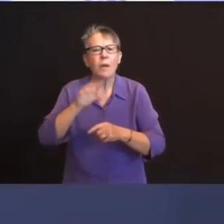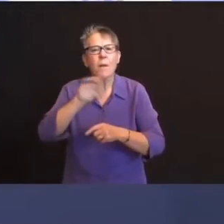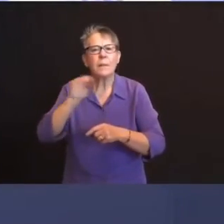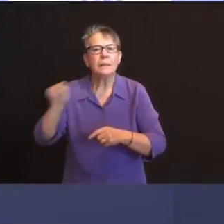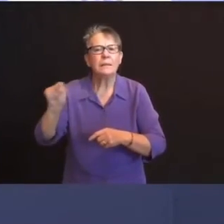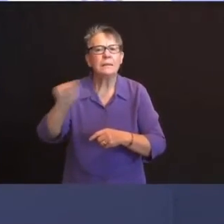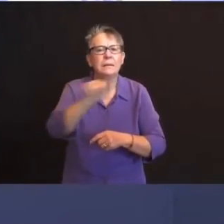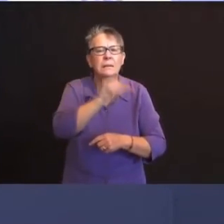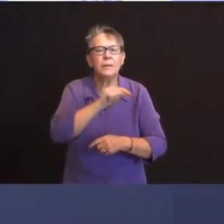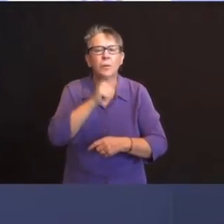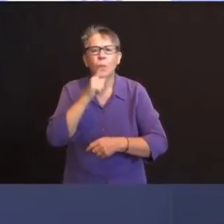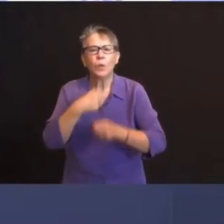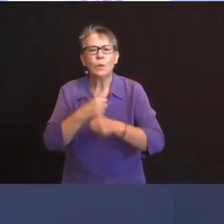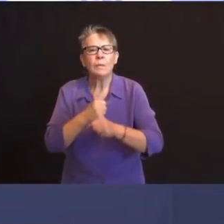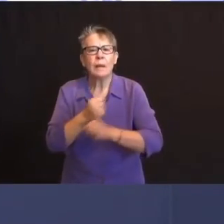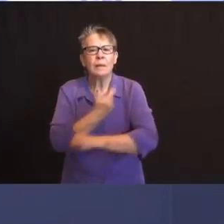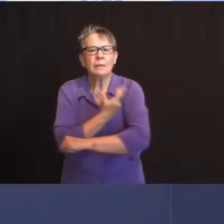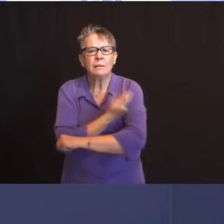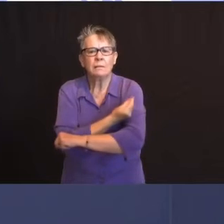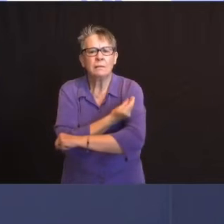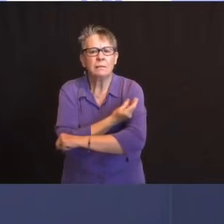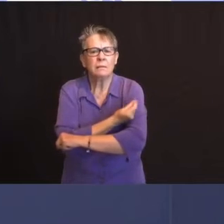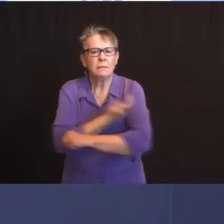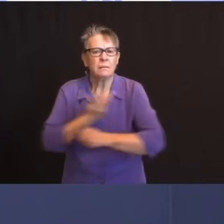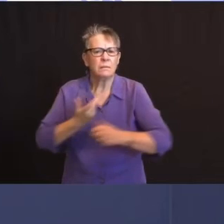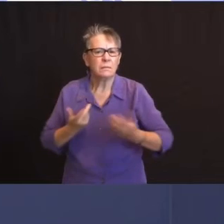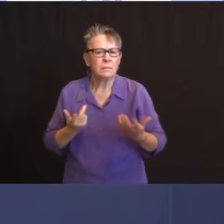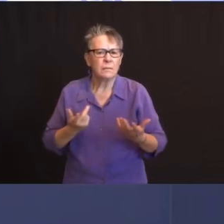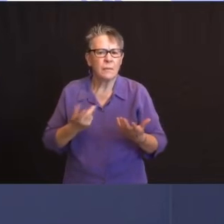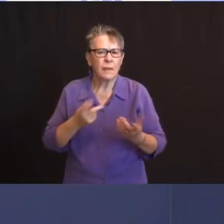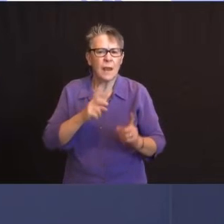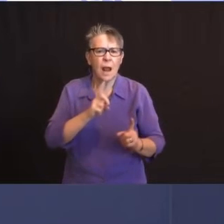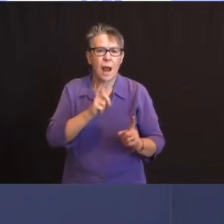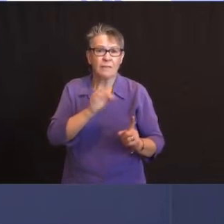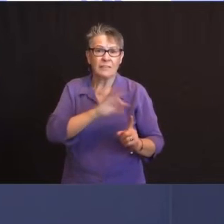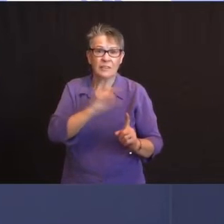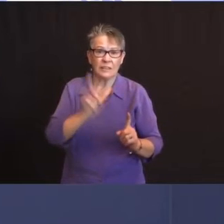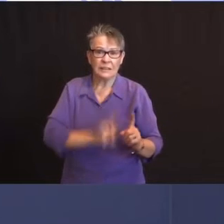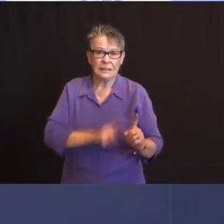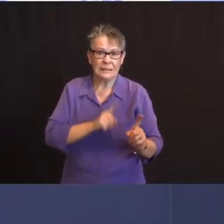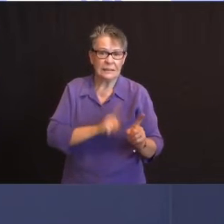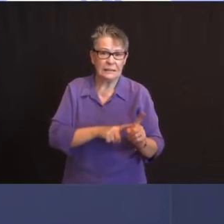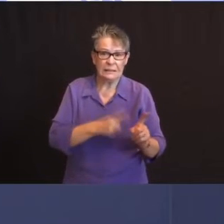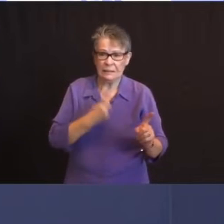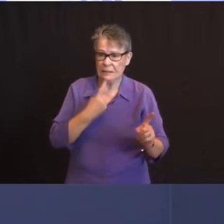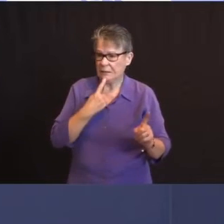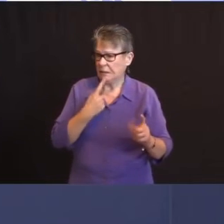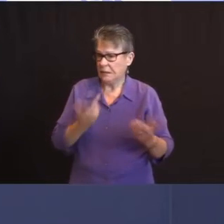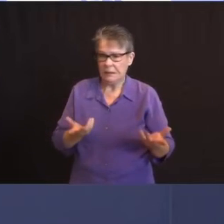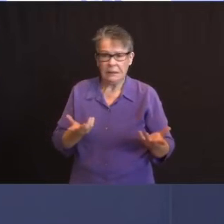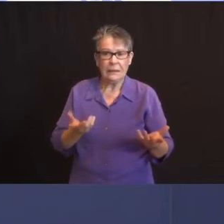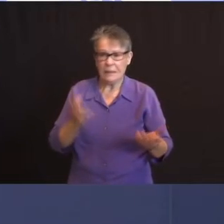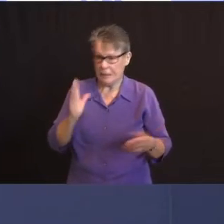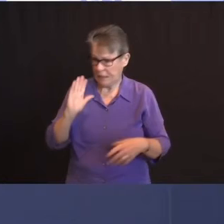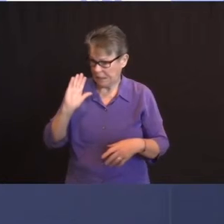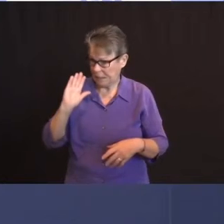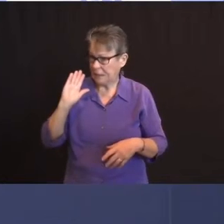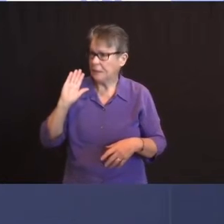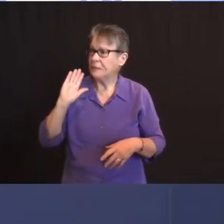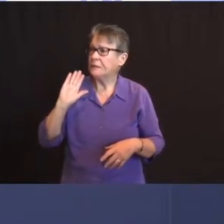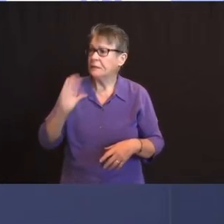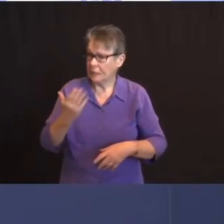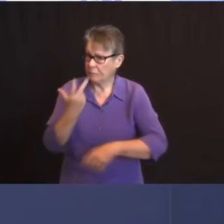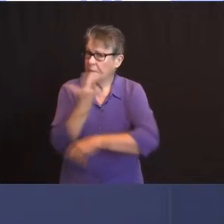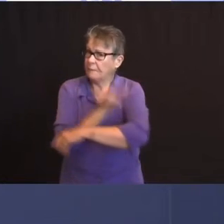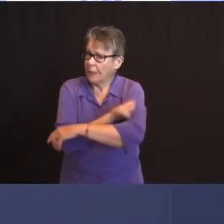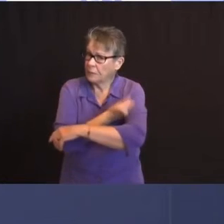I agree. Basically, everything that we've seen so far, I have no reason to doubt that these vaccines won't be safe and effective. The problem that we have to some extent